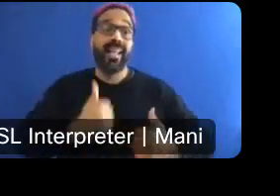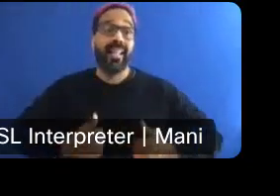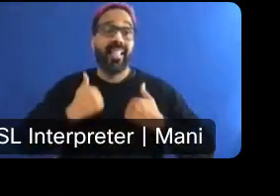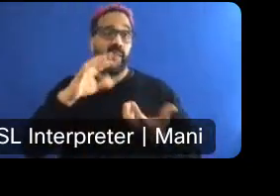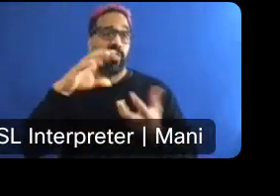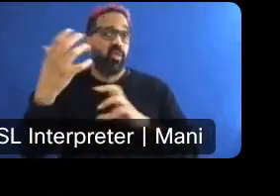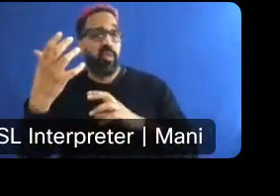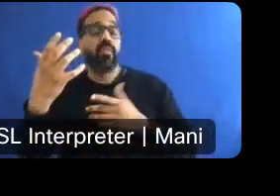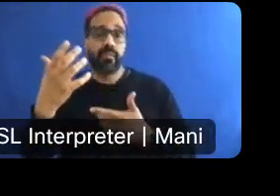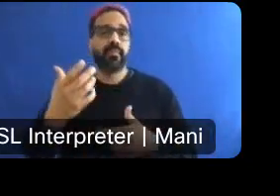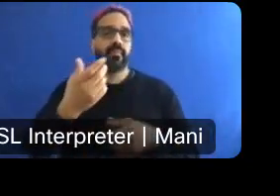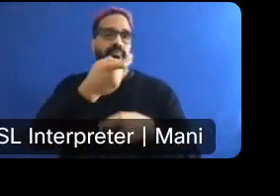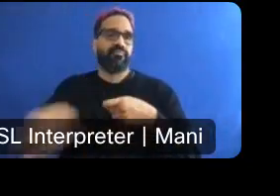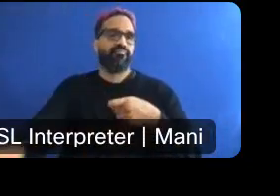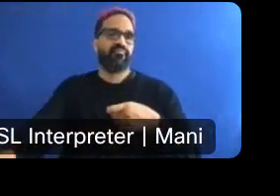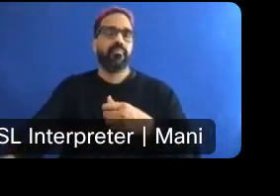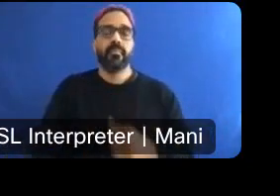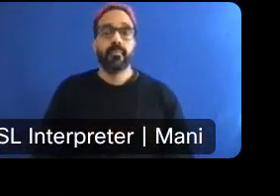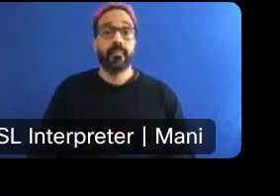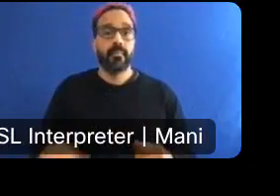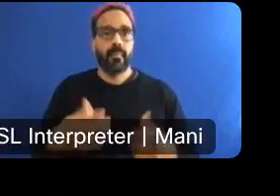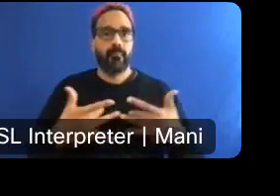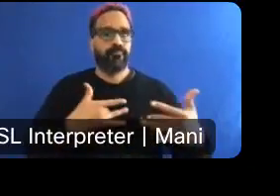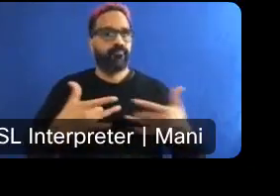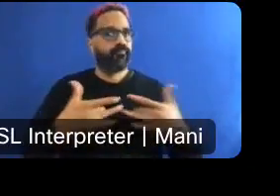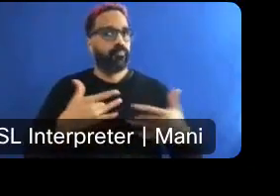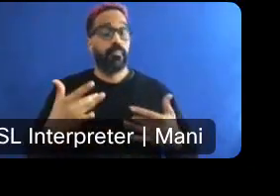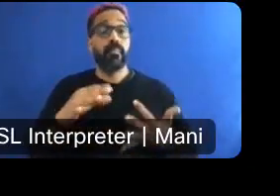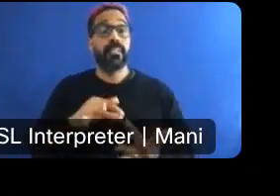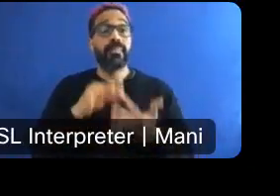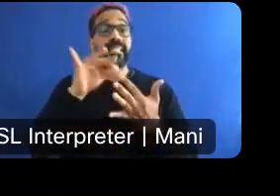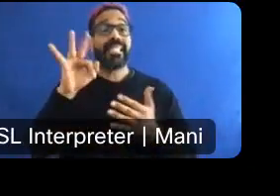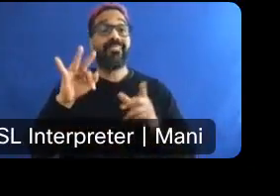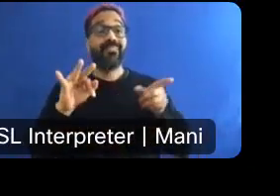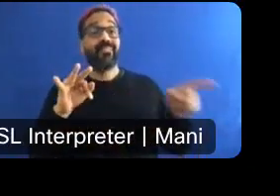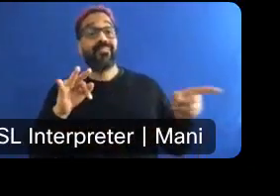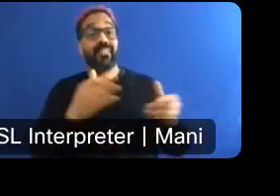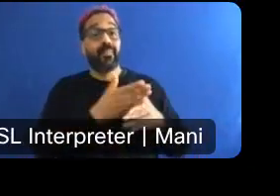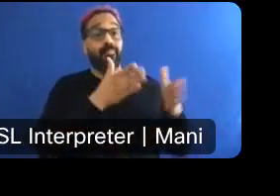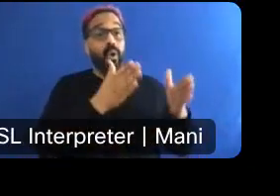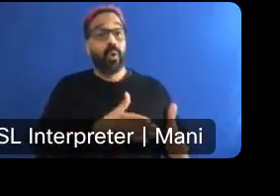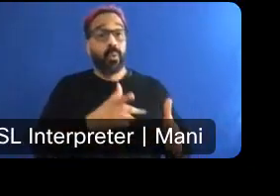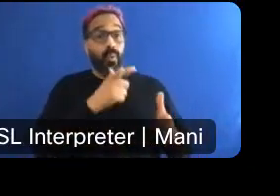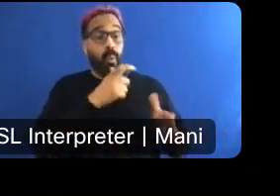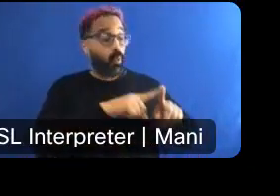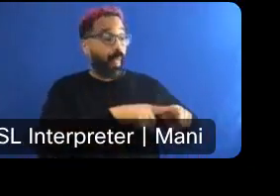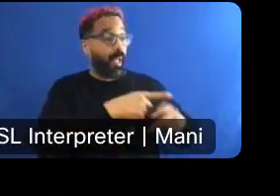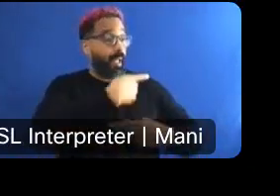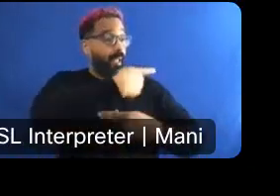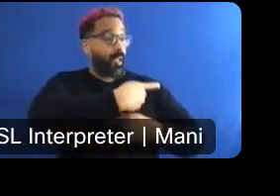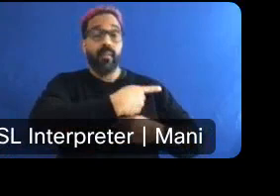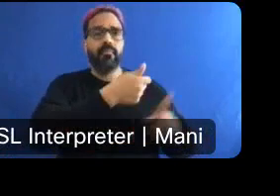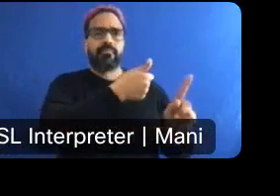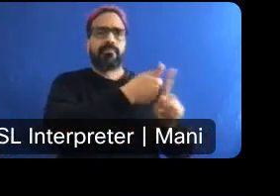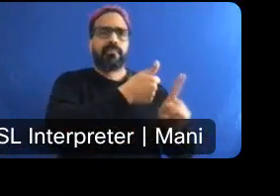be concerning, especially if the person they are relying on to care for them is an abusive partner who can